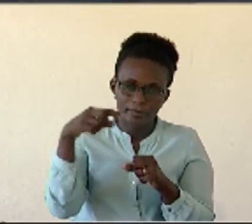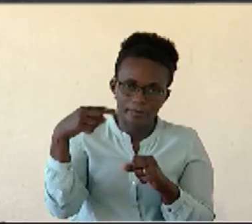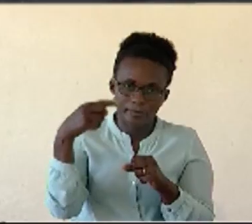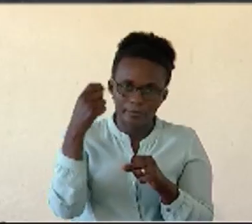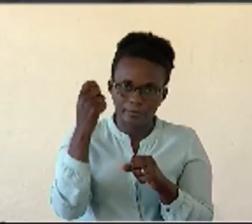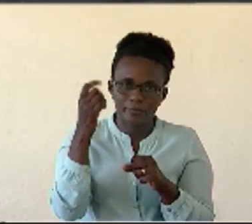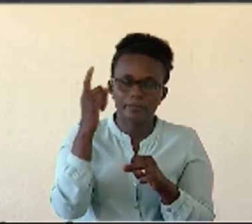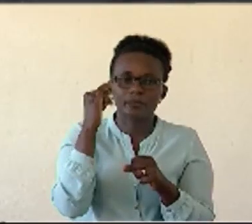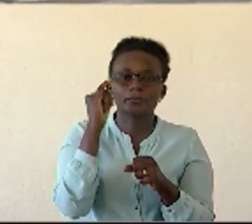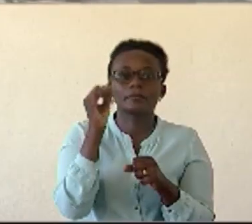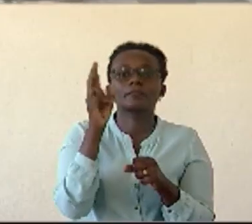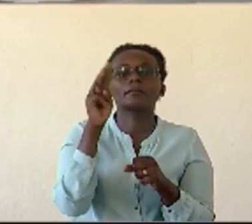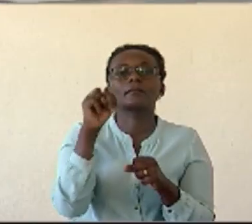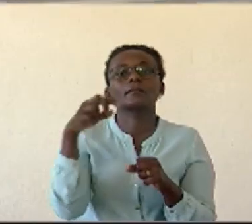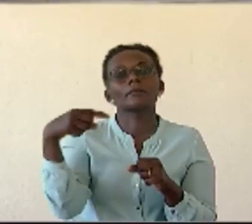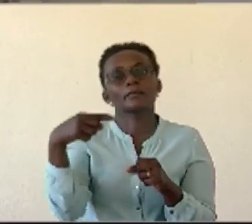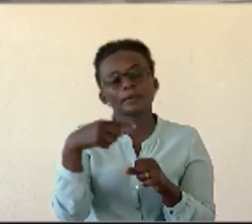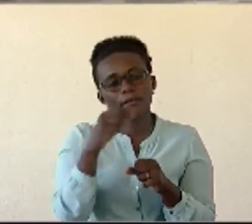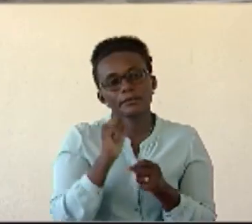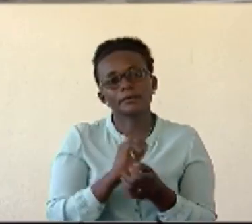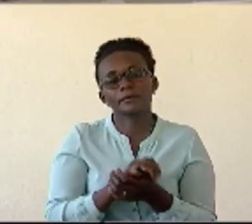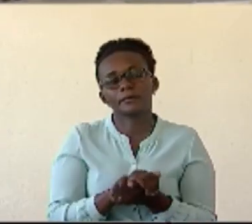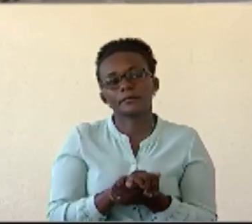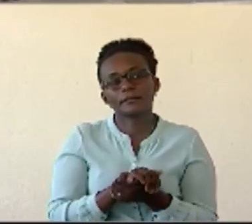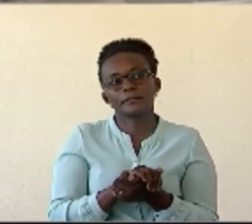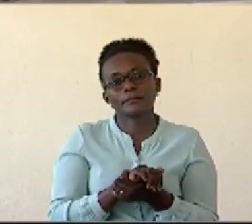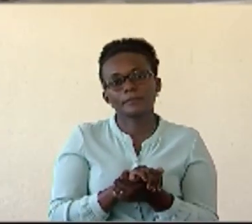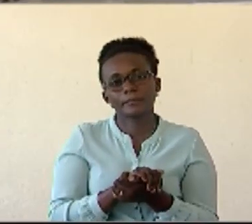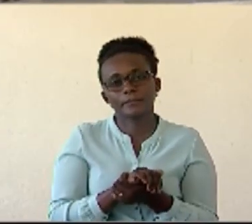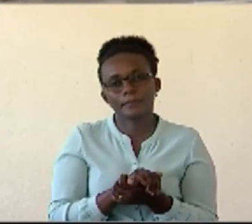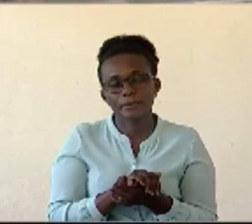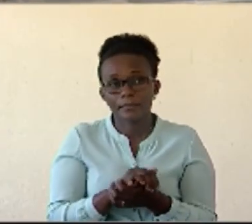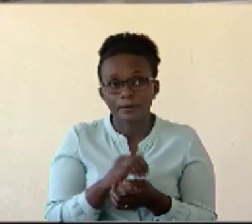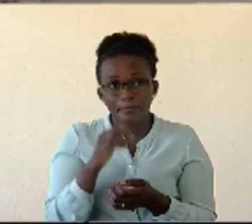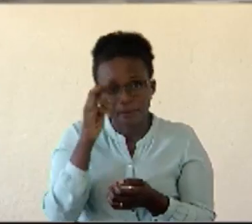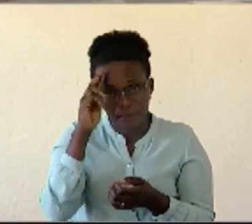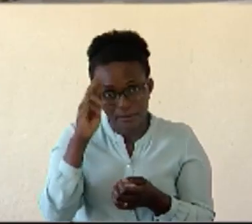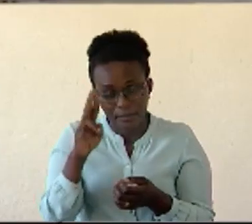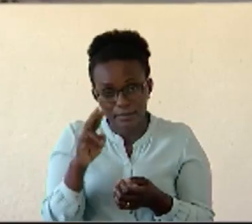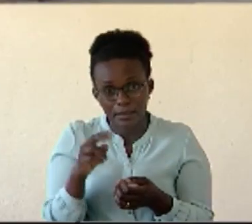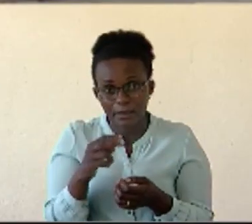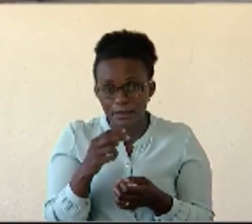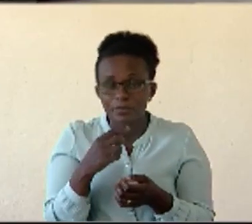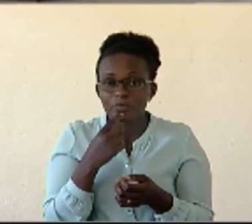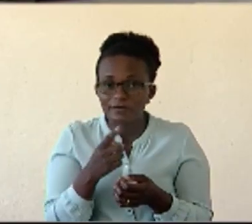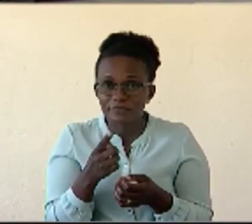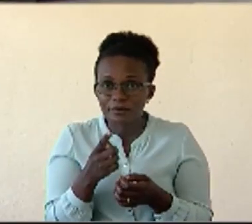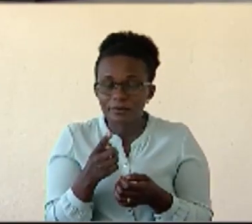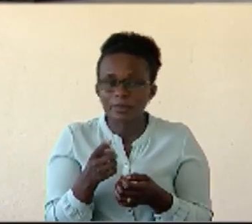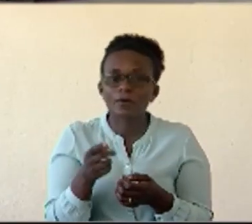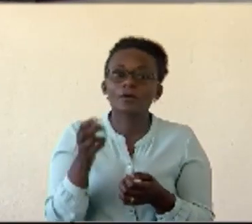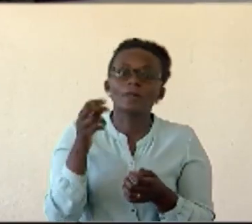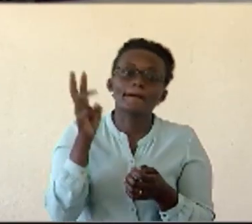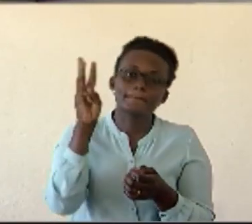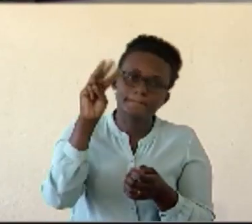And this other layer is coming from where? You remember we said that the metal used